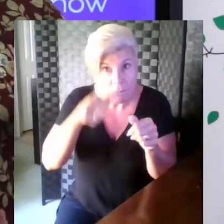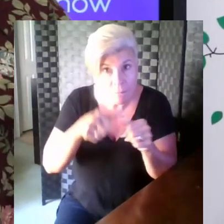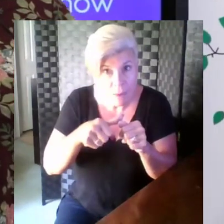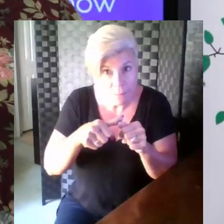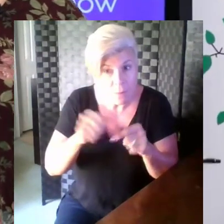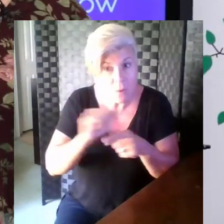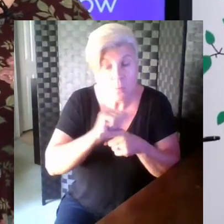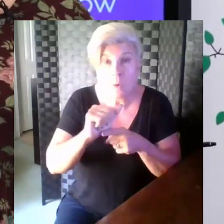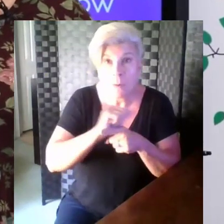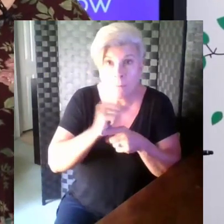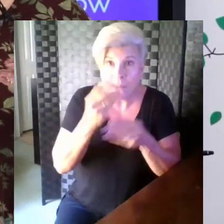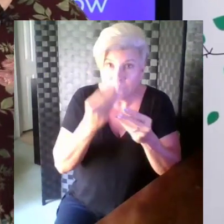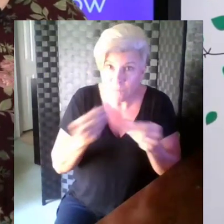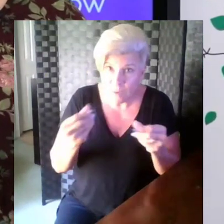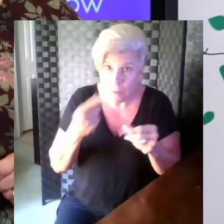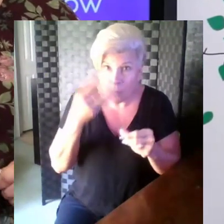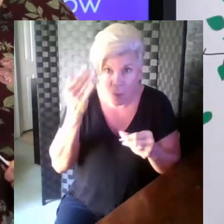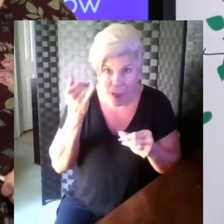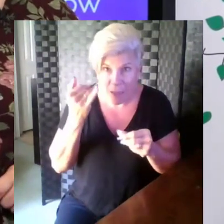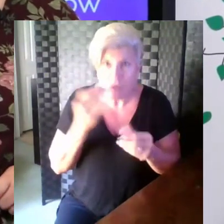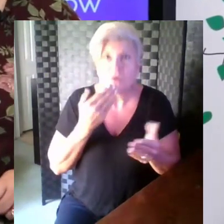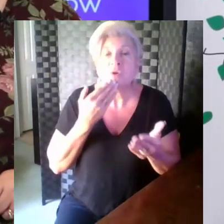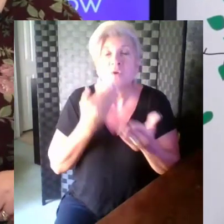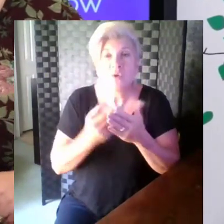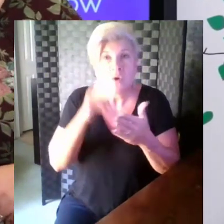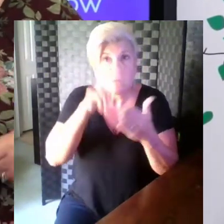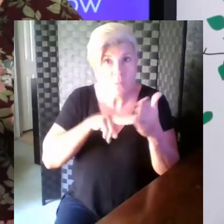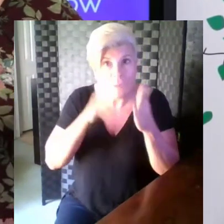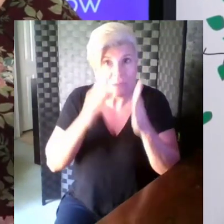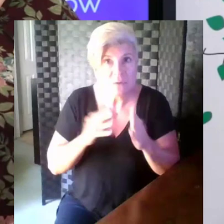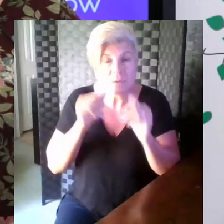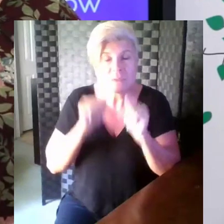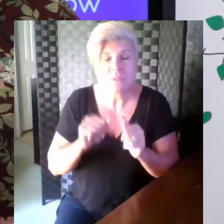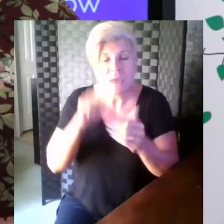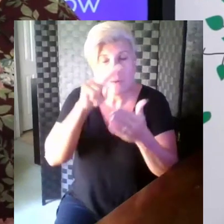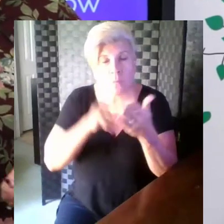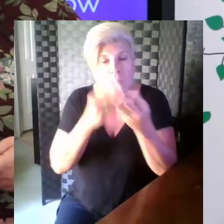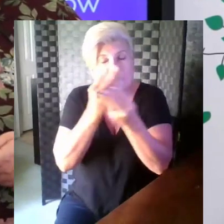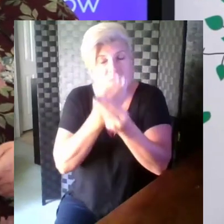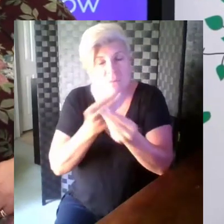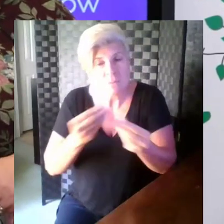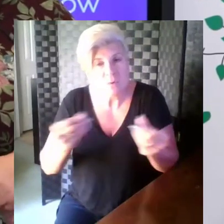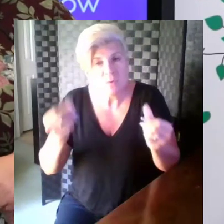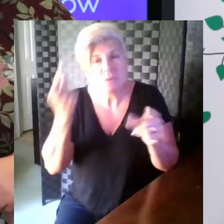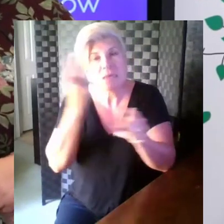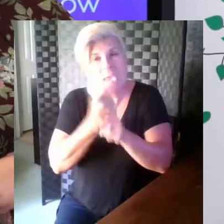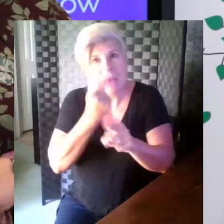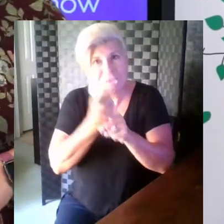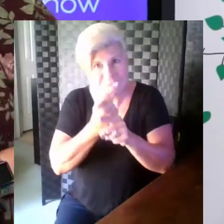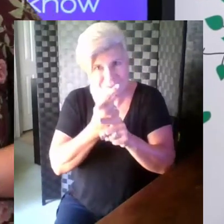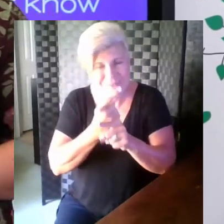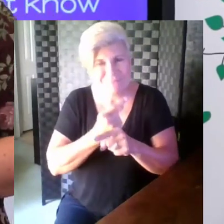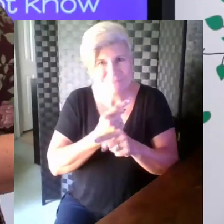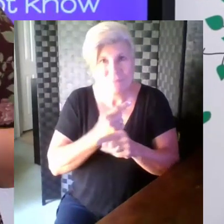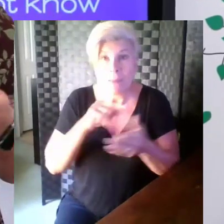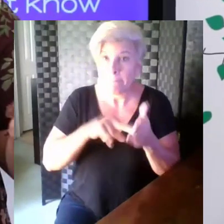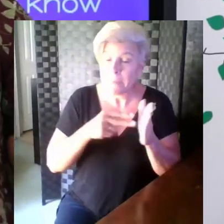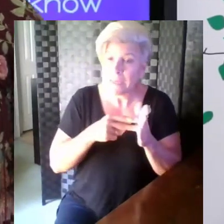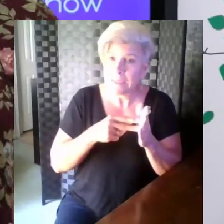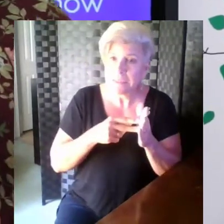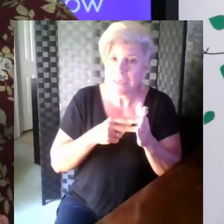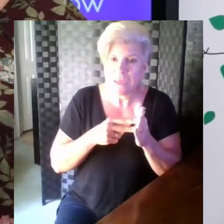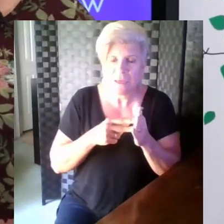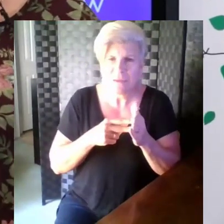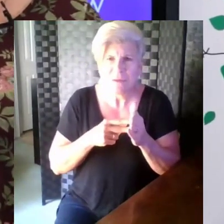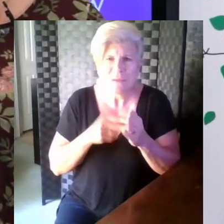we practice fluency because good readers can read smoothly and accurately. That means that they make